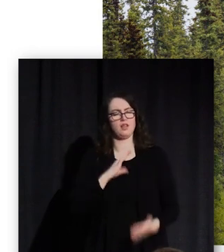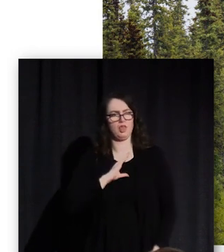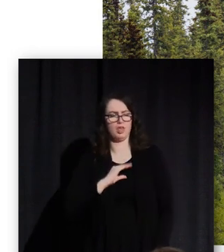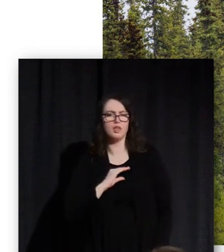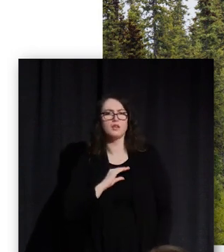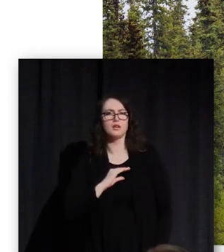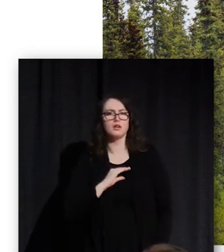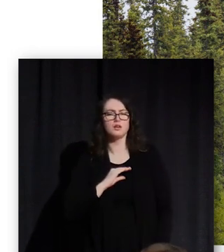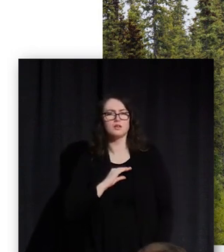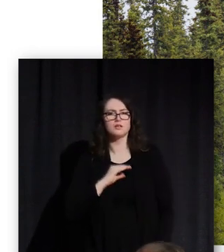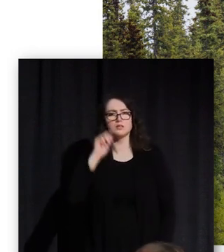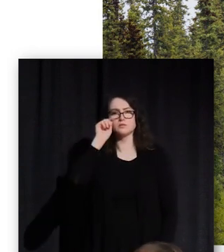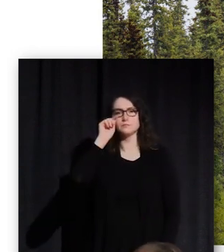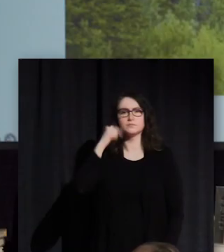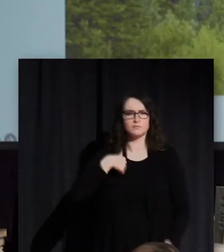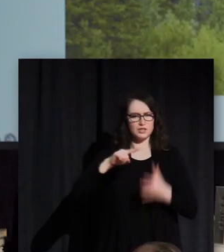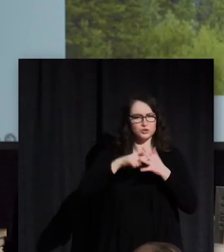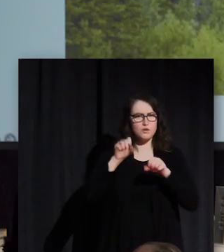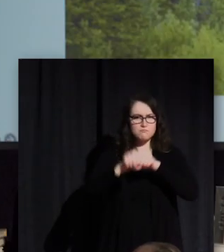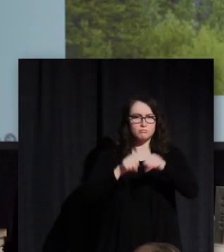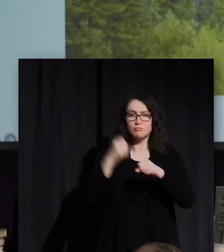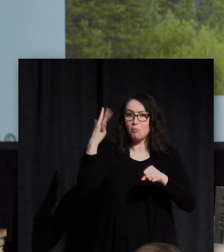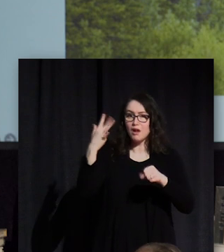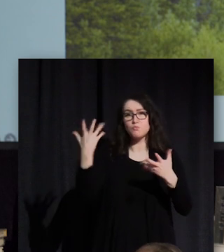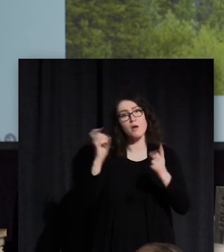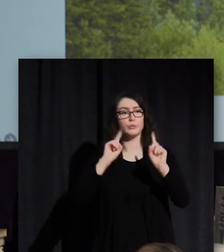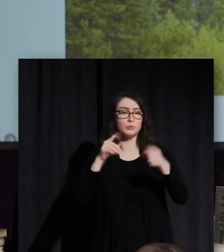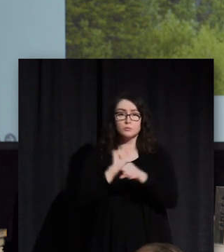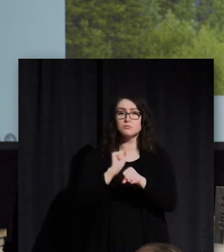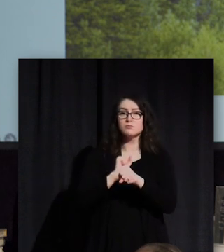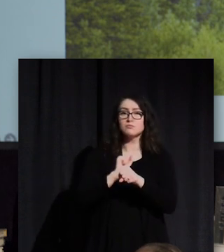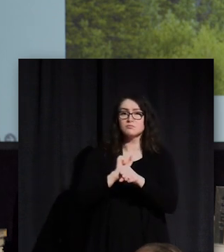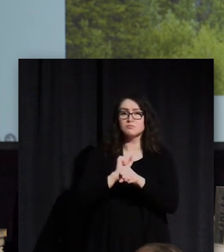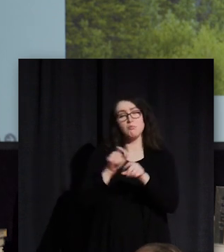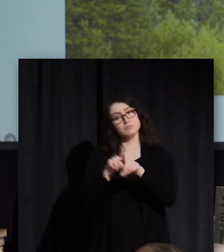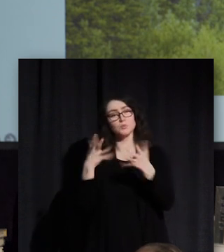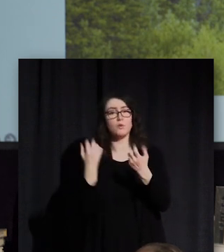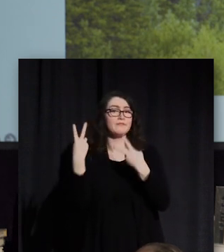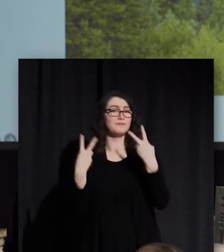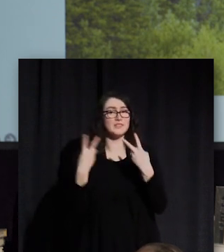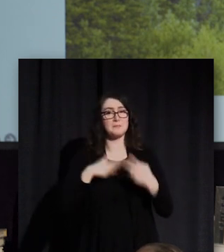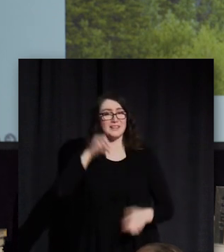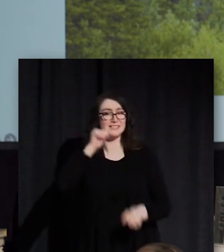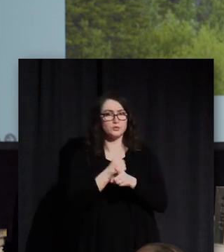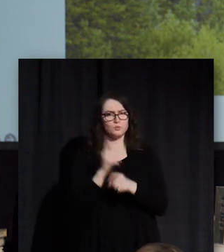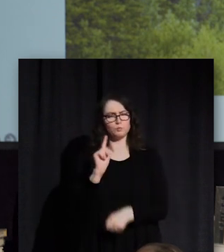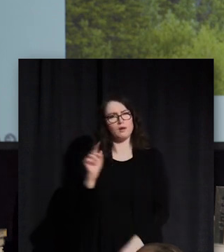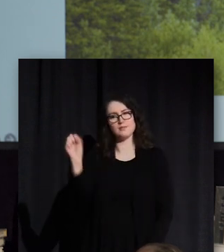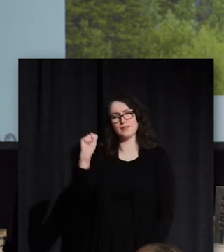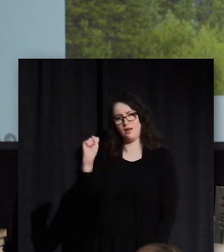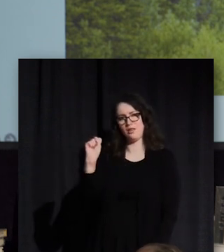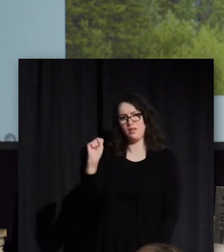really only started riding my bike when I was 20 to get to work. Around that time, I wanted to visit my sisters in Seattle, but I didn't